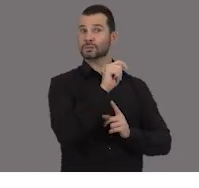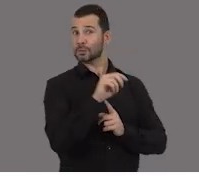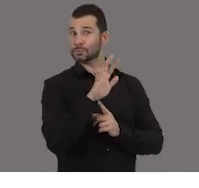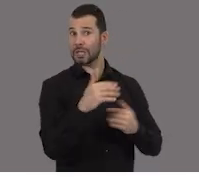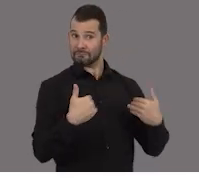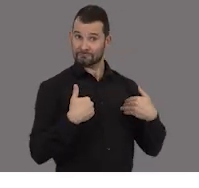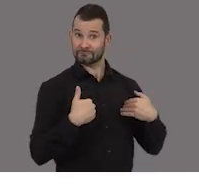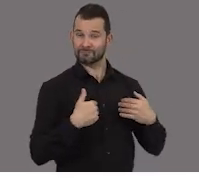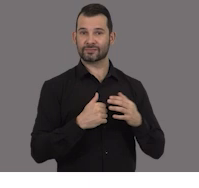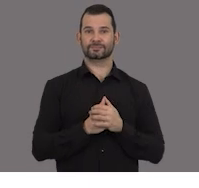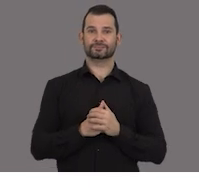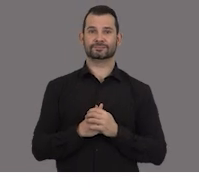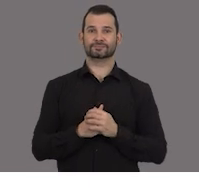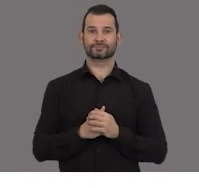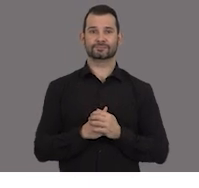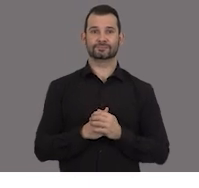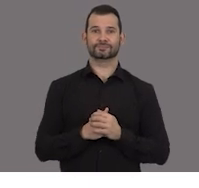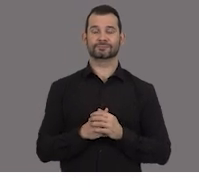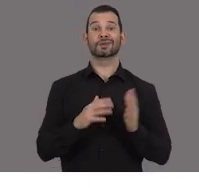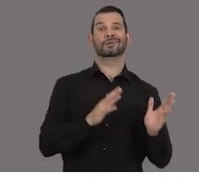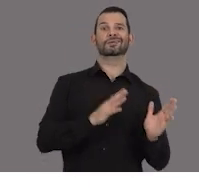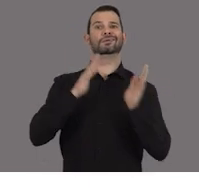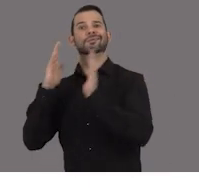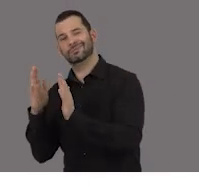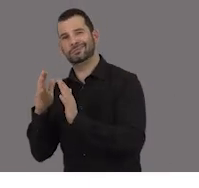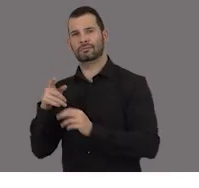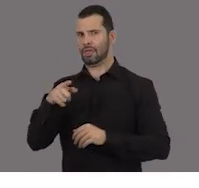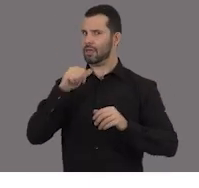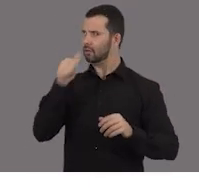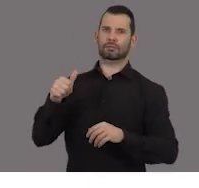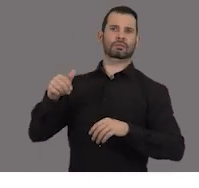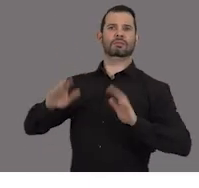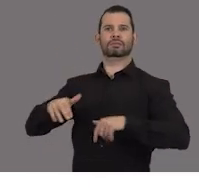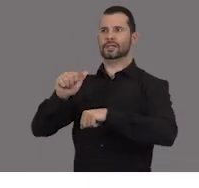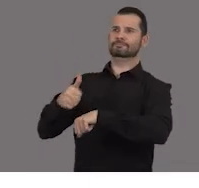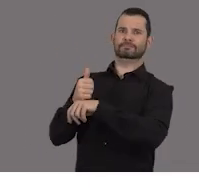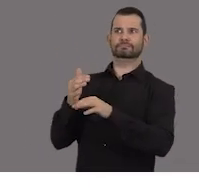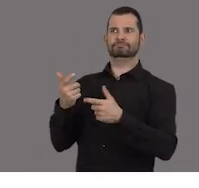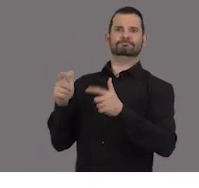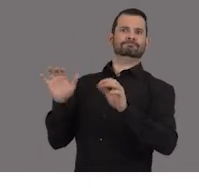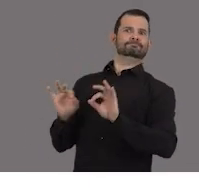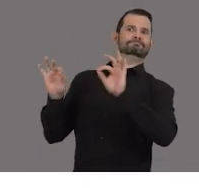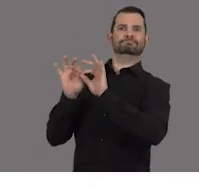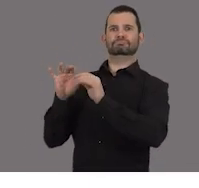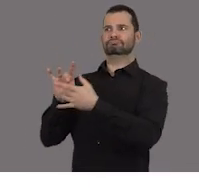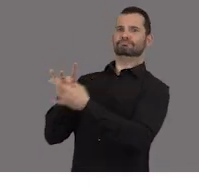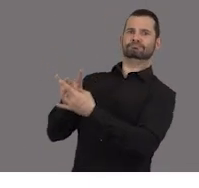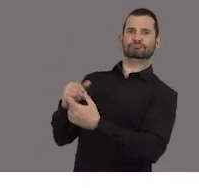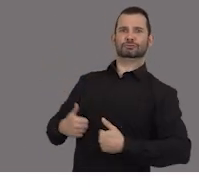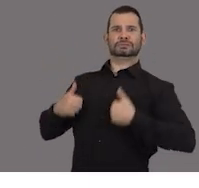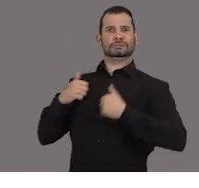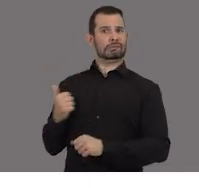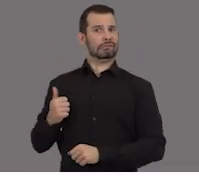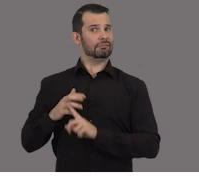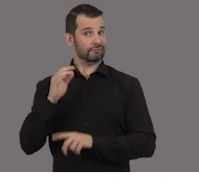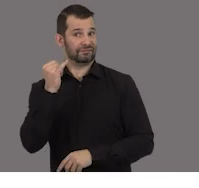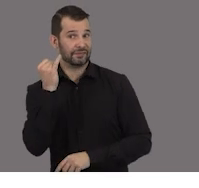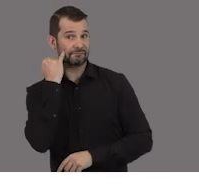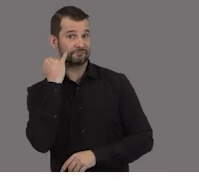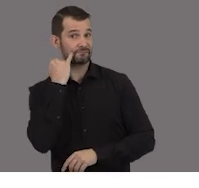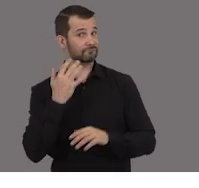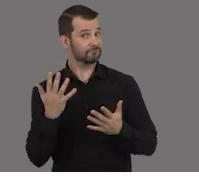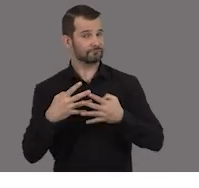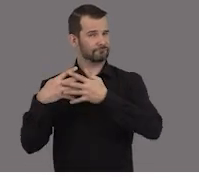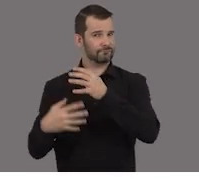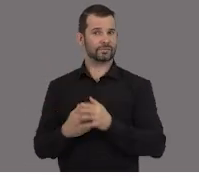with a Canadian province or territory. On the other hand, you have not established